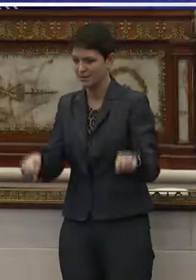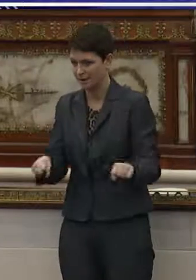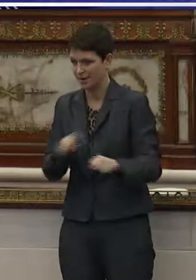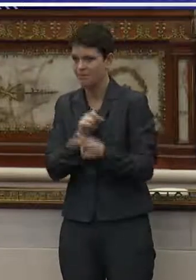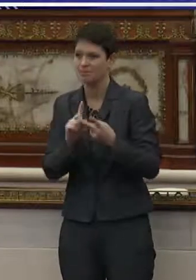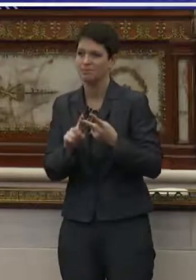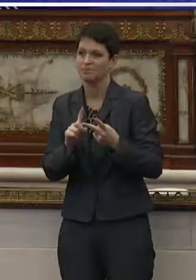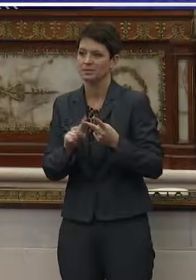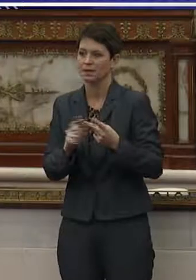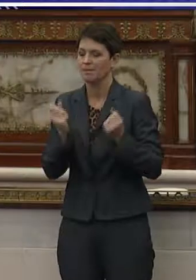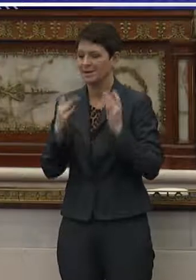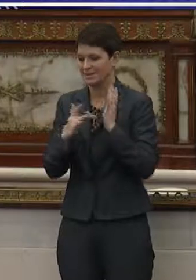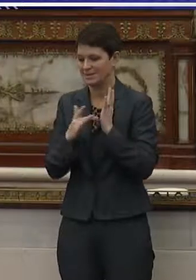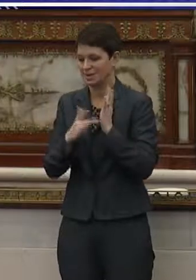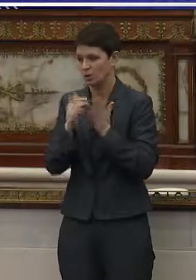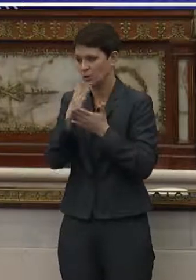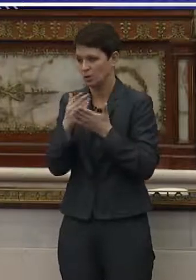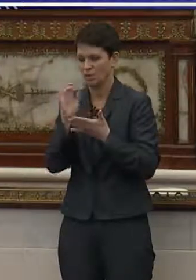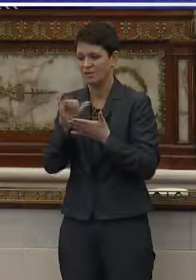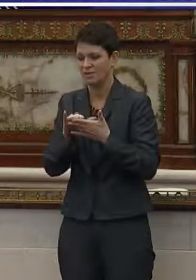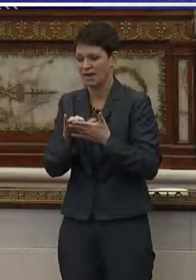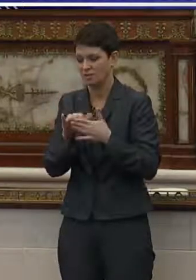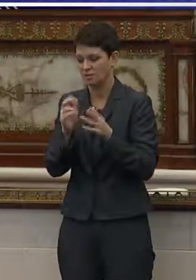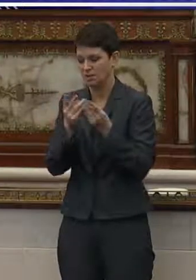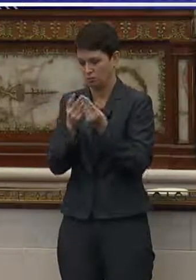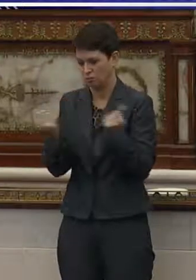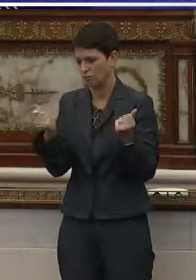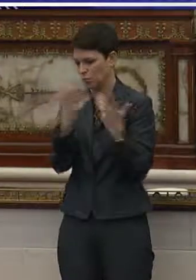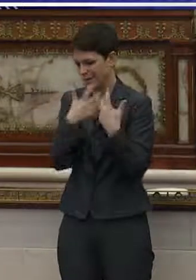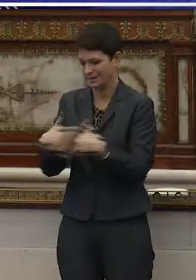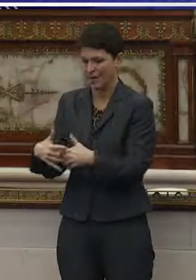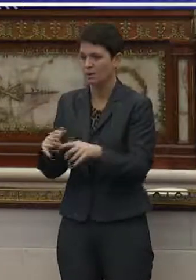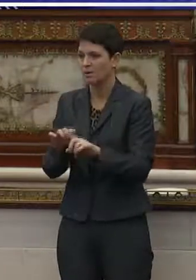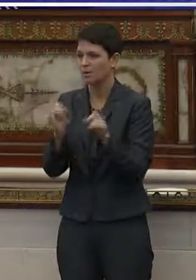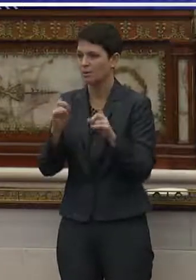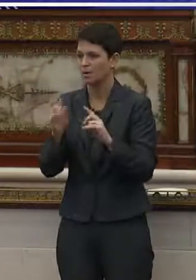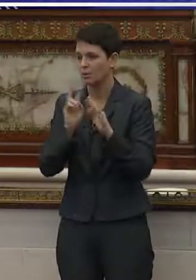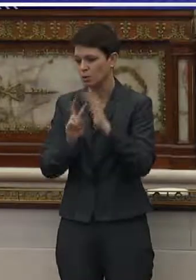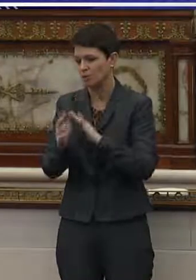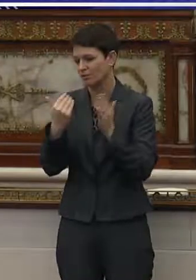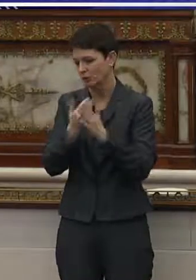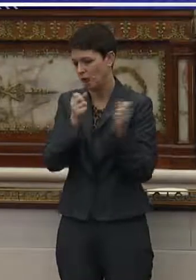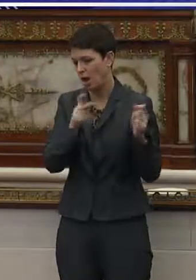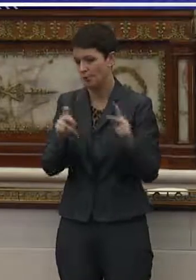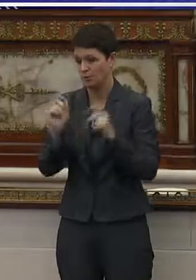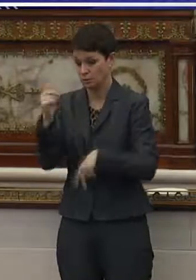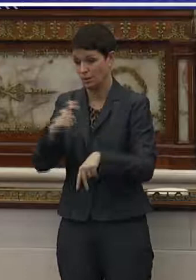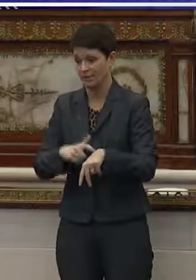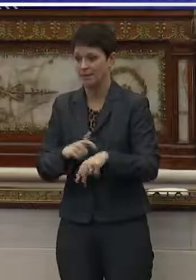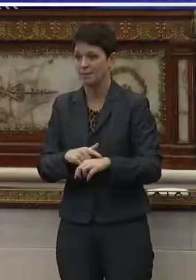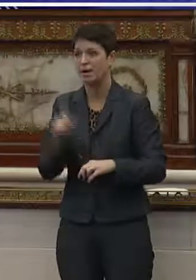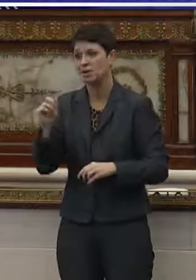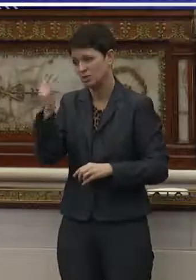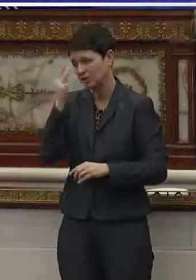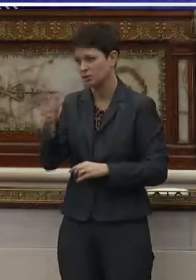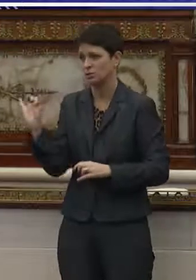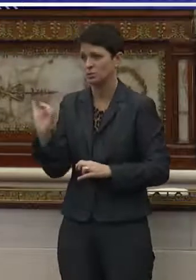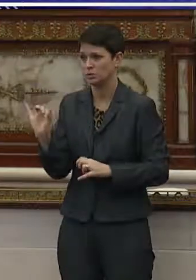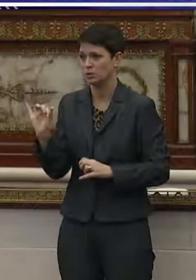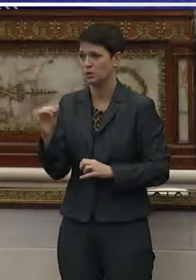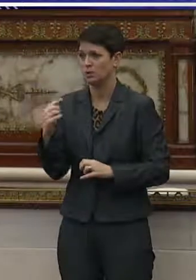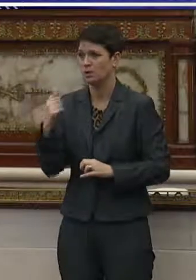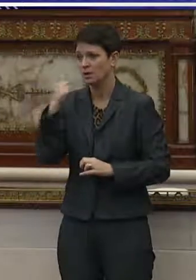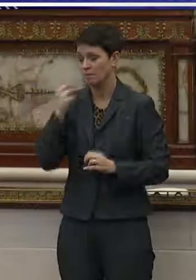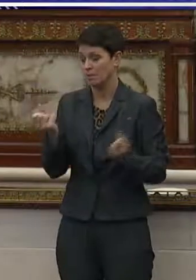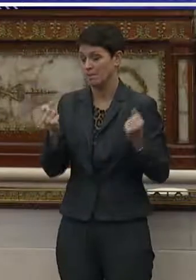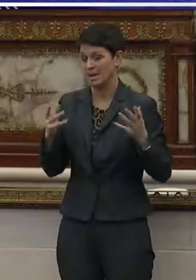There's a lot of technical aspects of that to be worked out, but we're looking for more opportunities like that. Okay. And I should say, we also, for